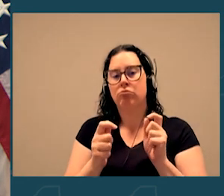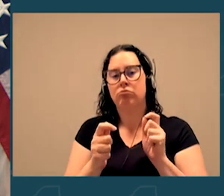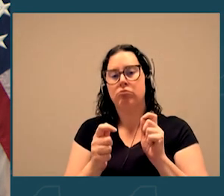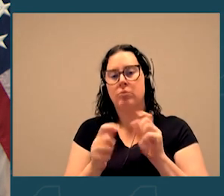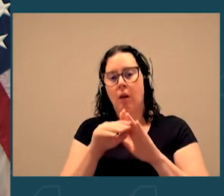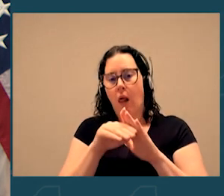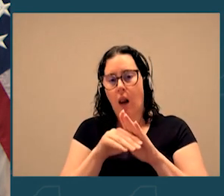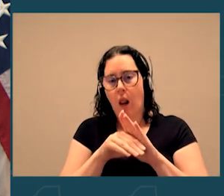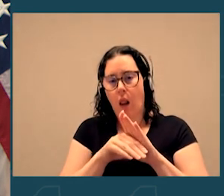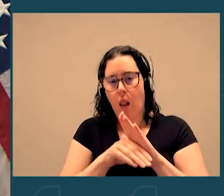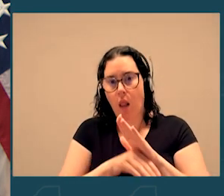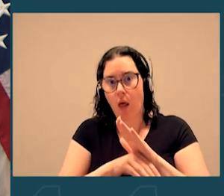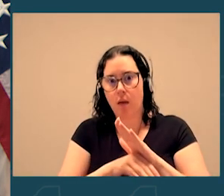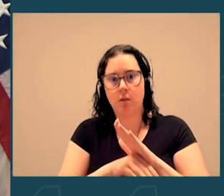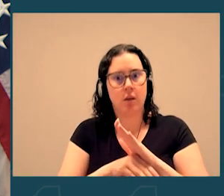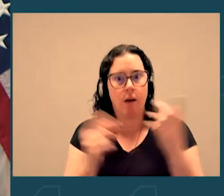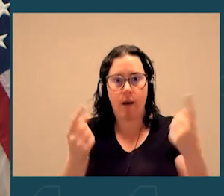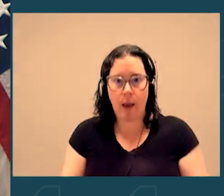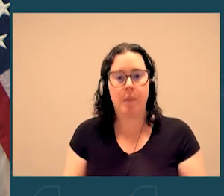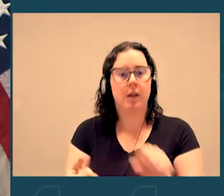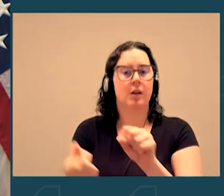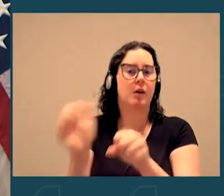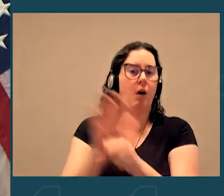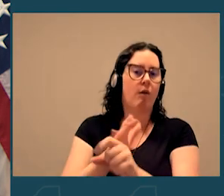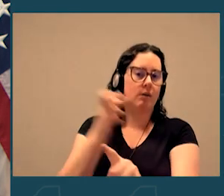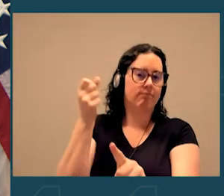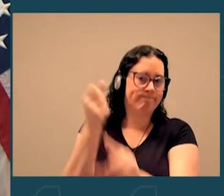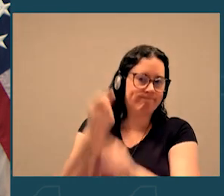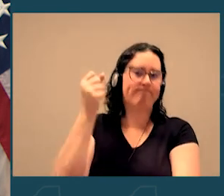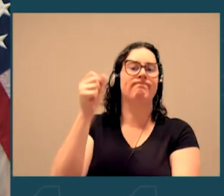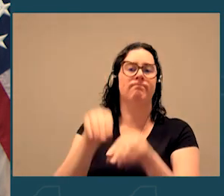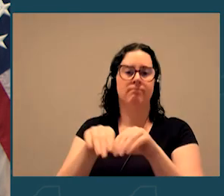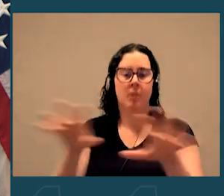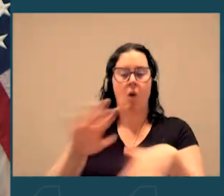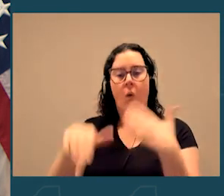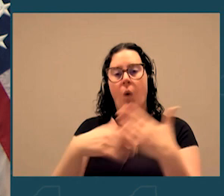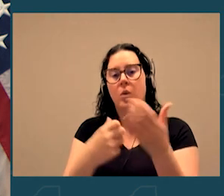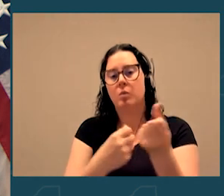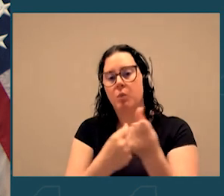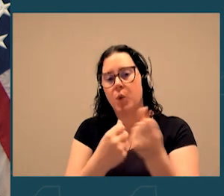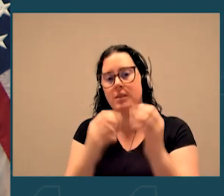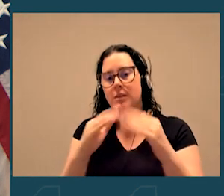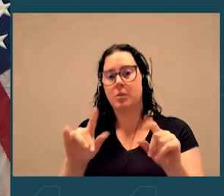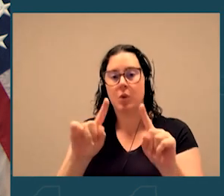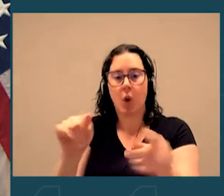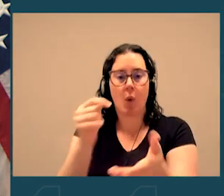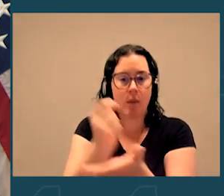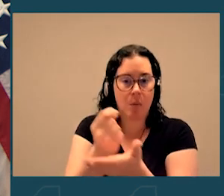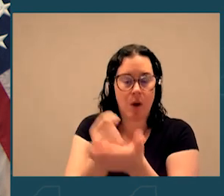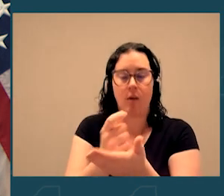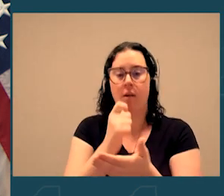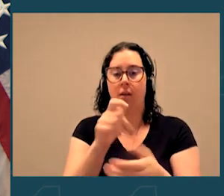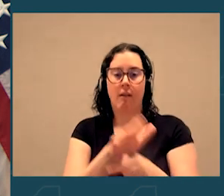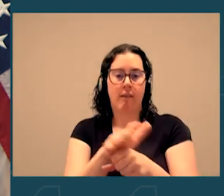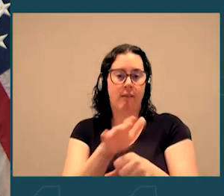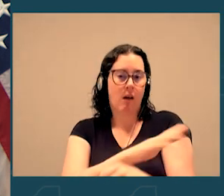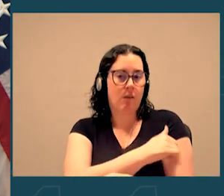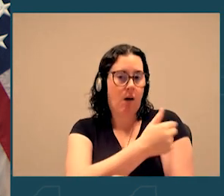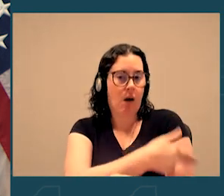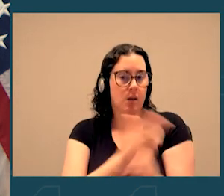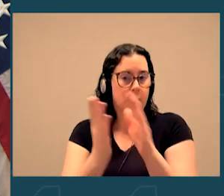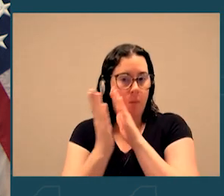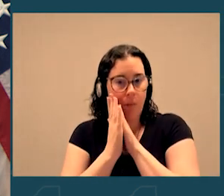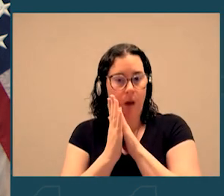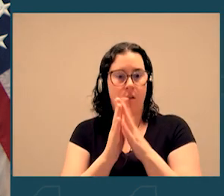like this. And all the support system, going to a therapist and not having the beds available, it all